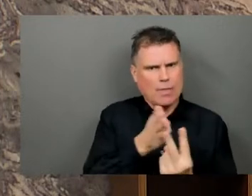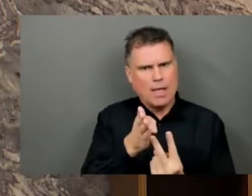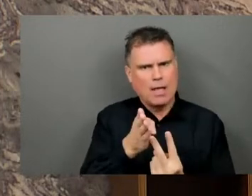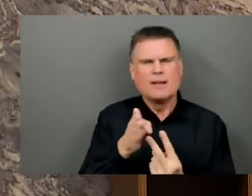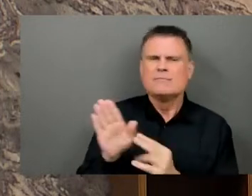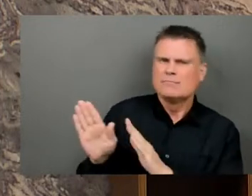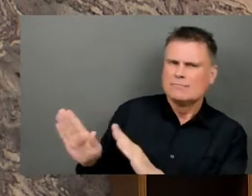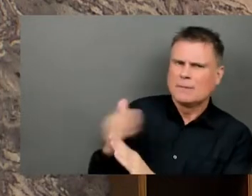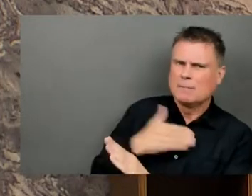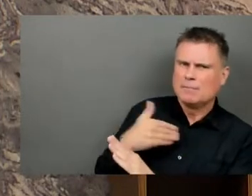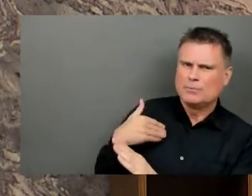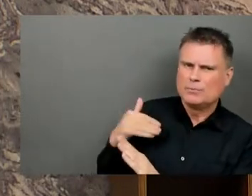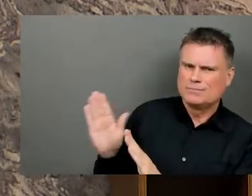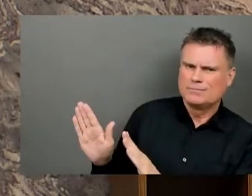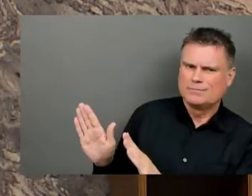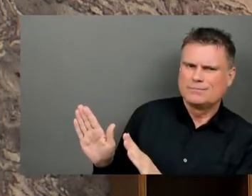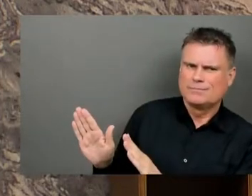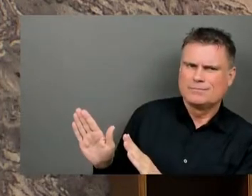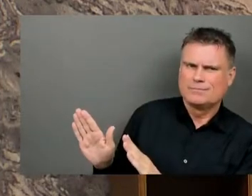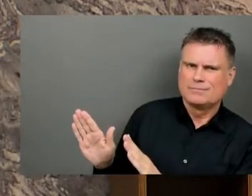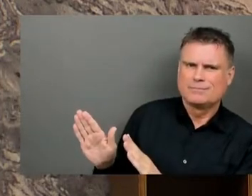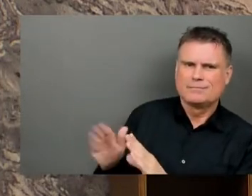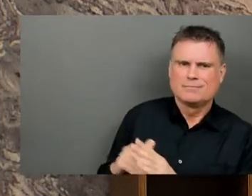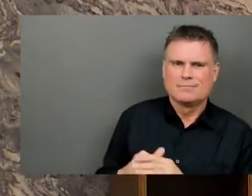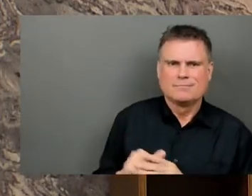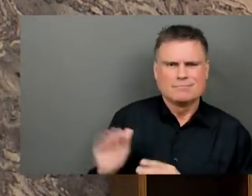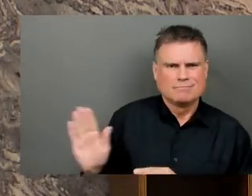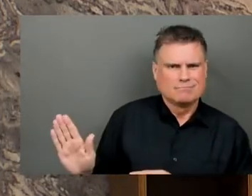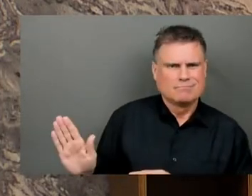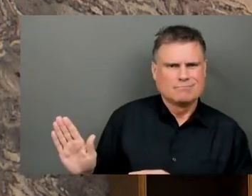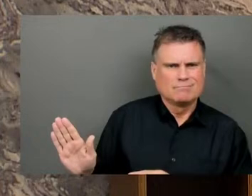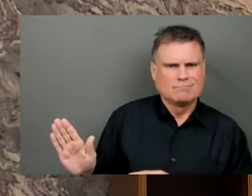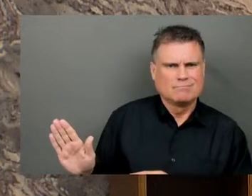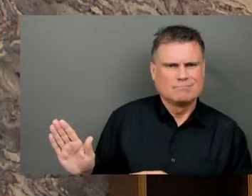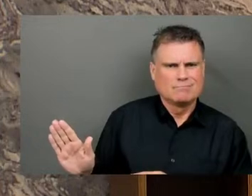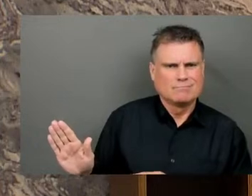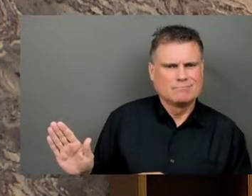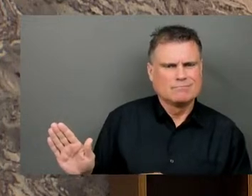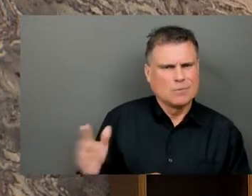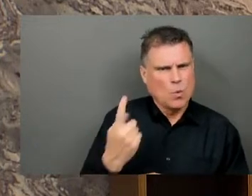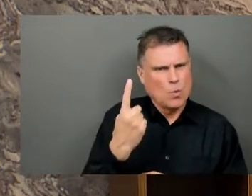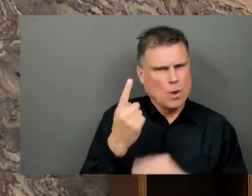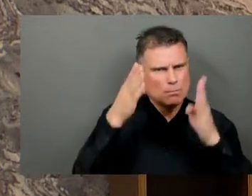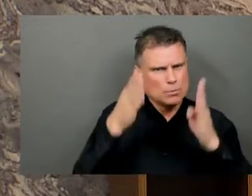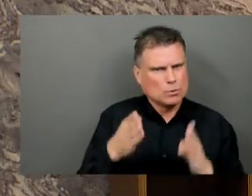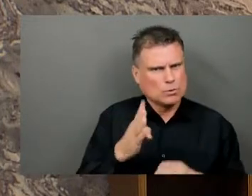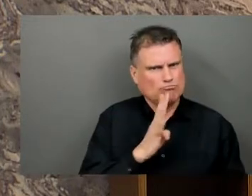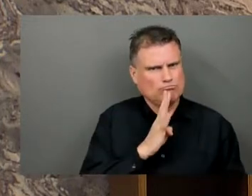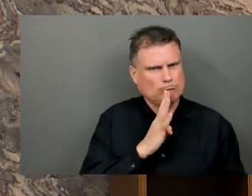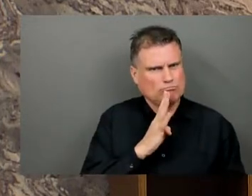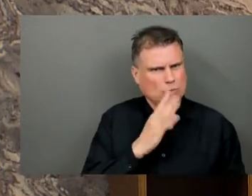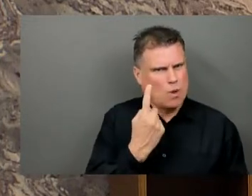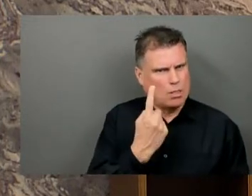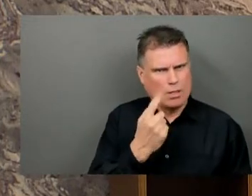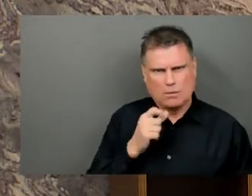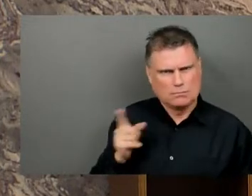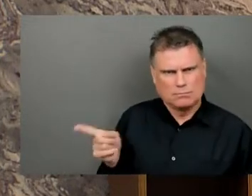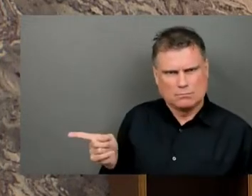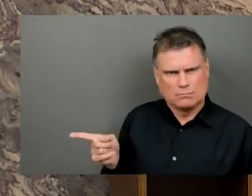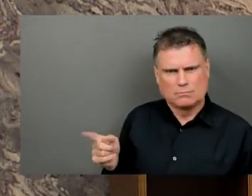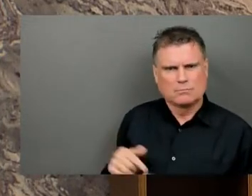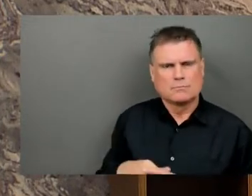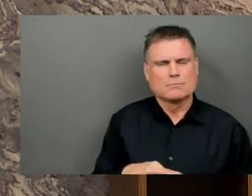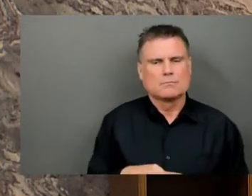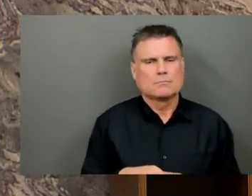Let's hear one member at a time. Thank you, Mr. Speaker. The reality is this. Over a number